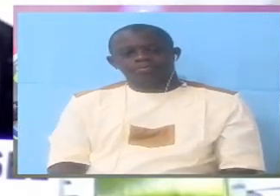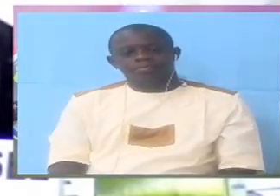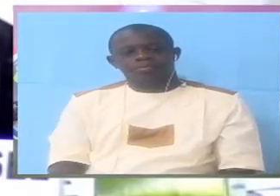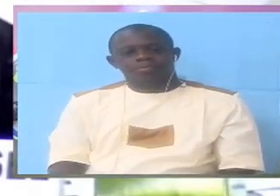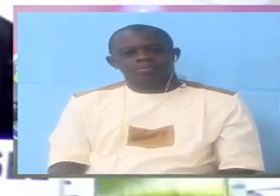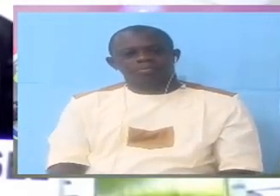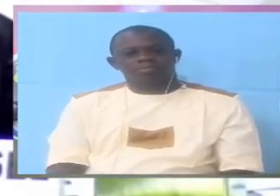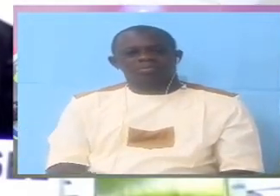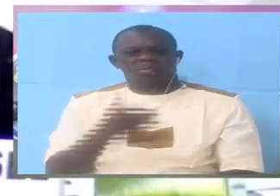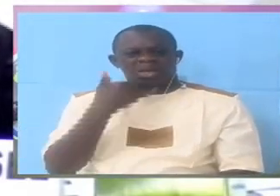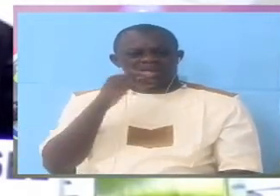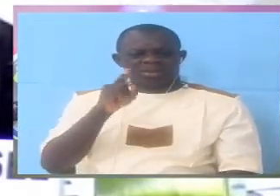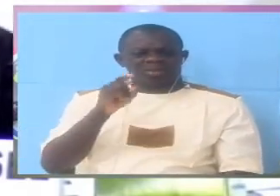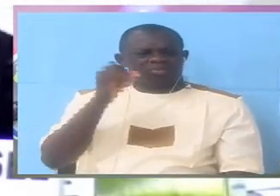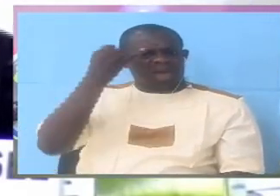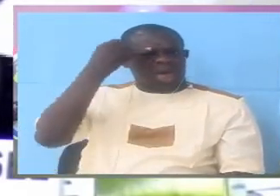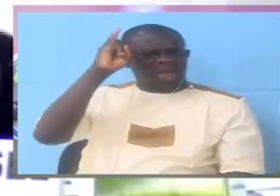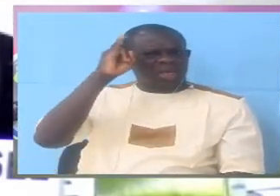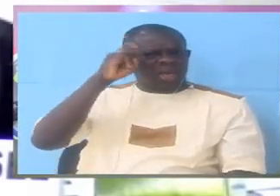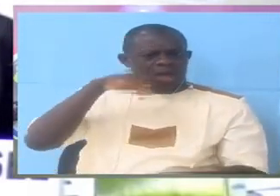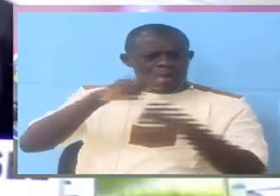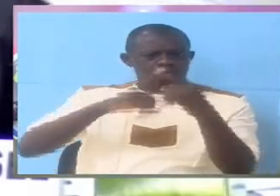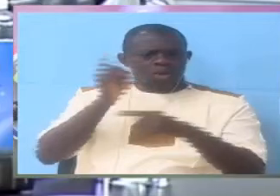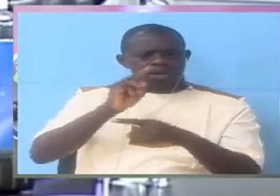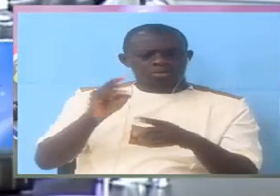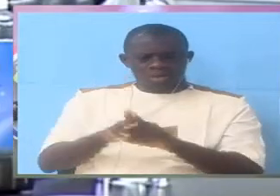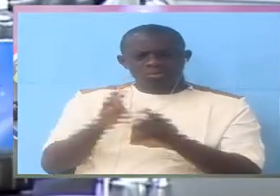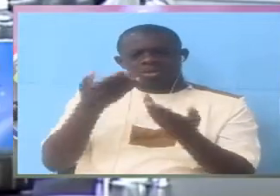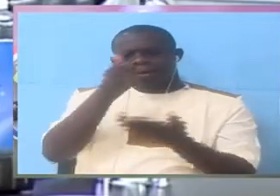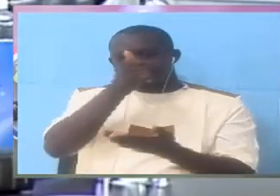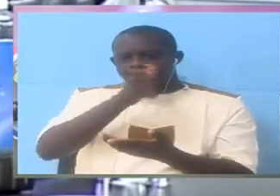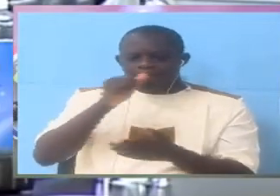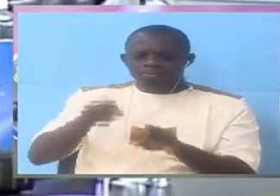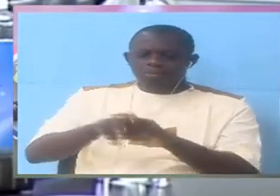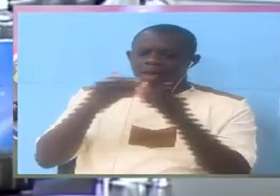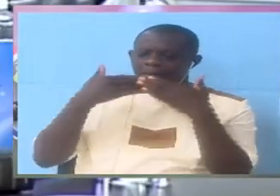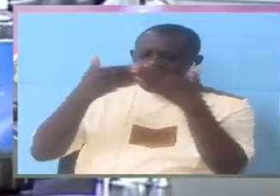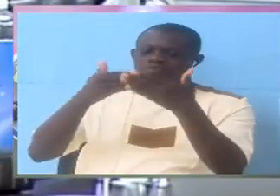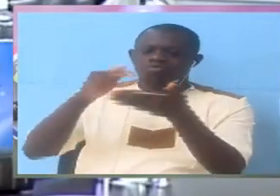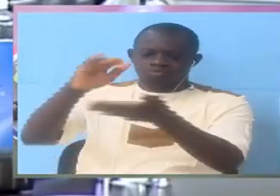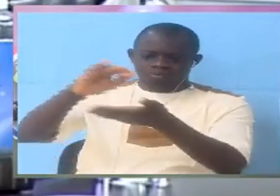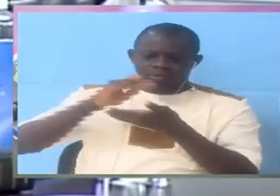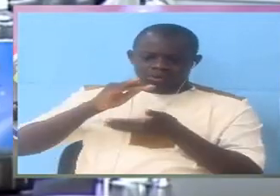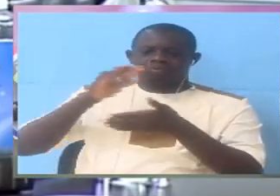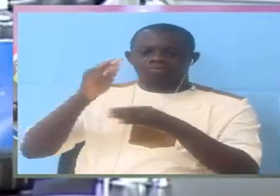Wouldn't that suggest intelligence information? Isn't